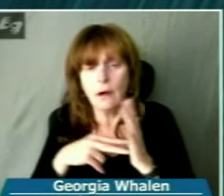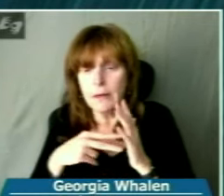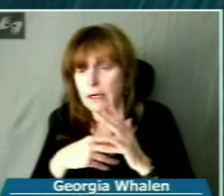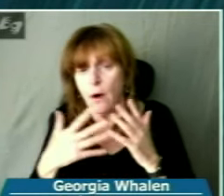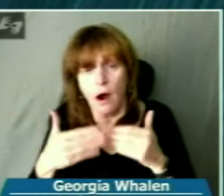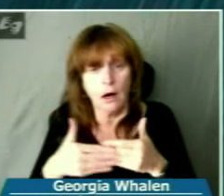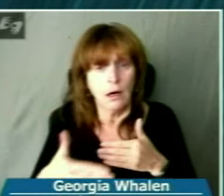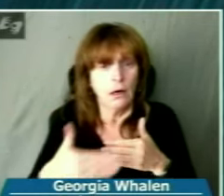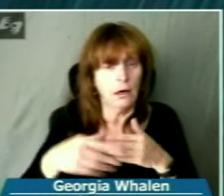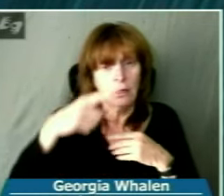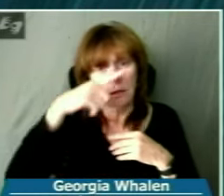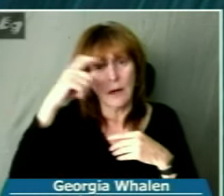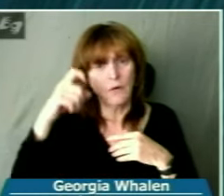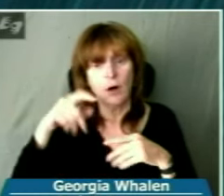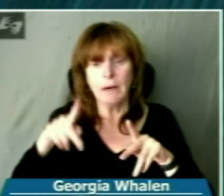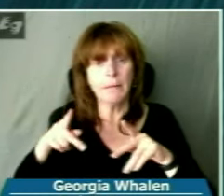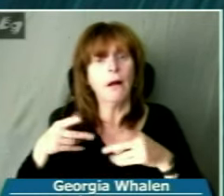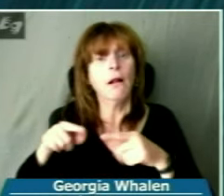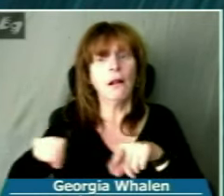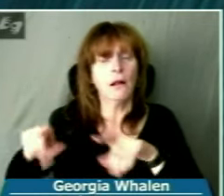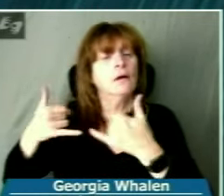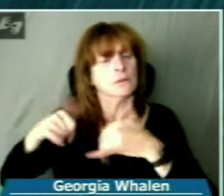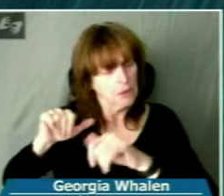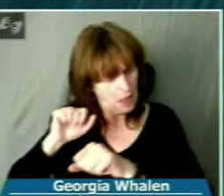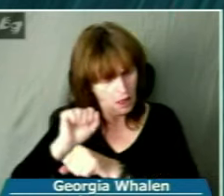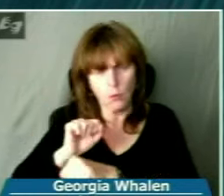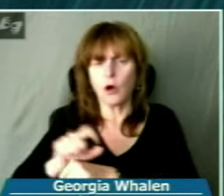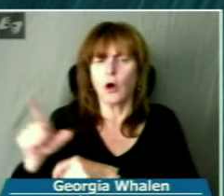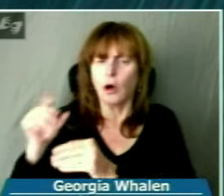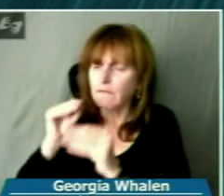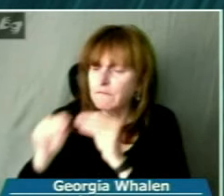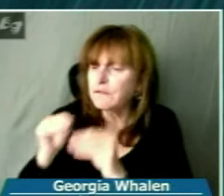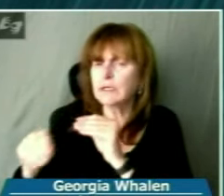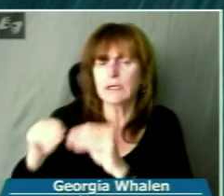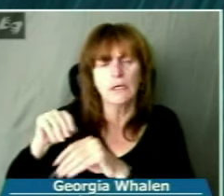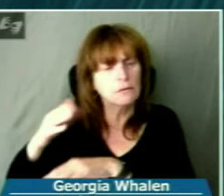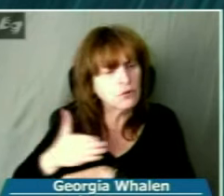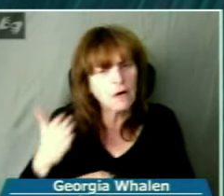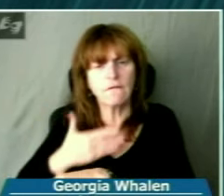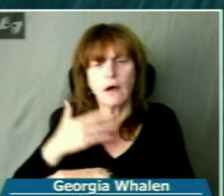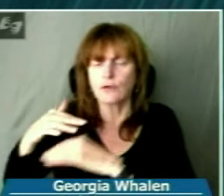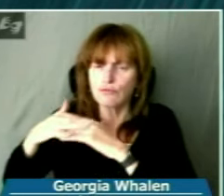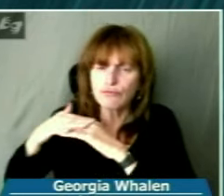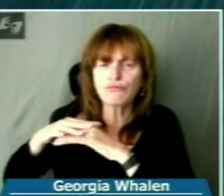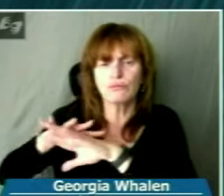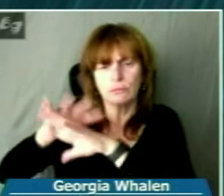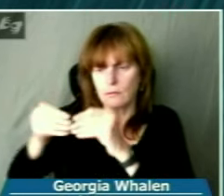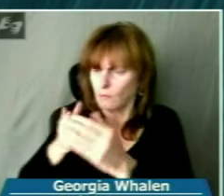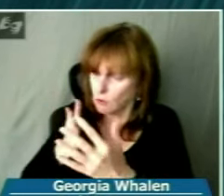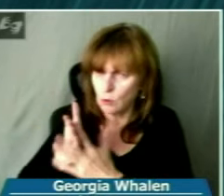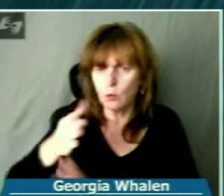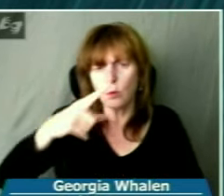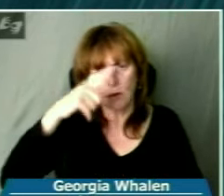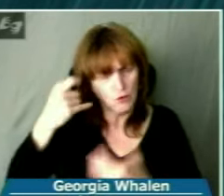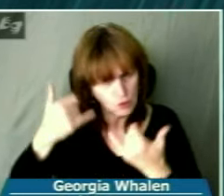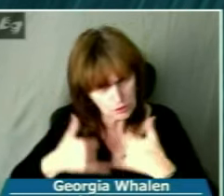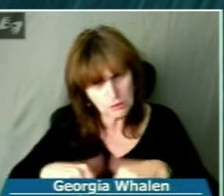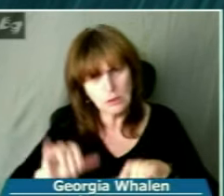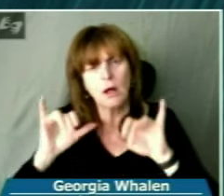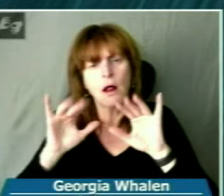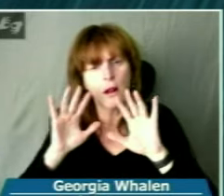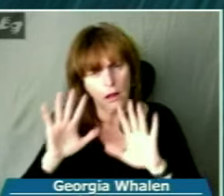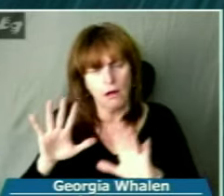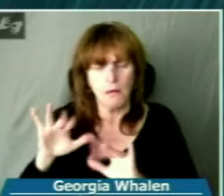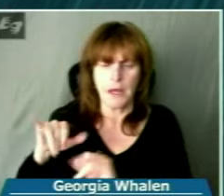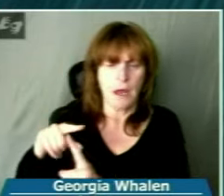the work that they otherwise might not be able to do throughout the season. They're going to get done, you know, rather promptly over this summer season. And so